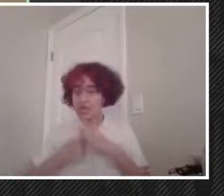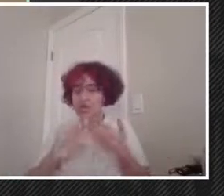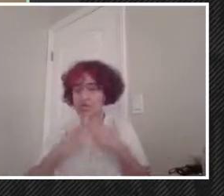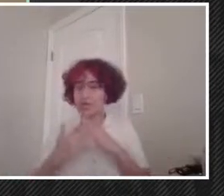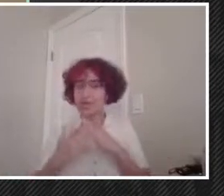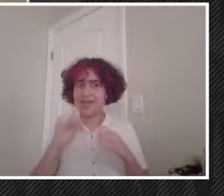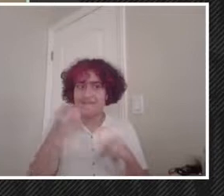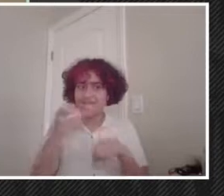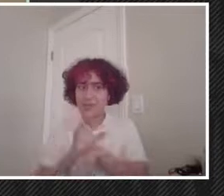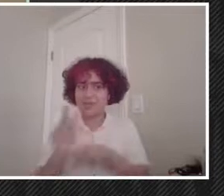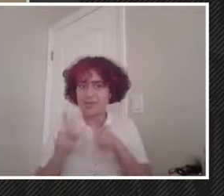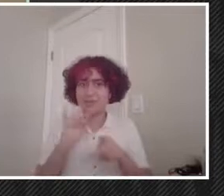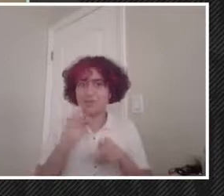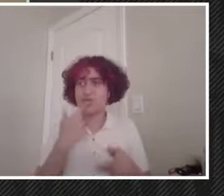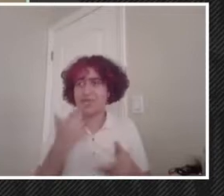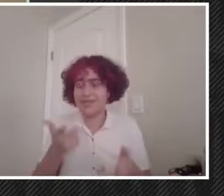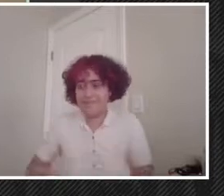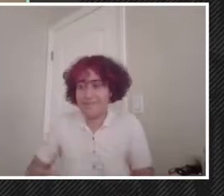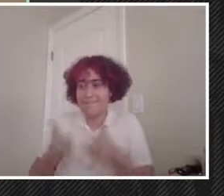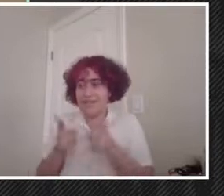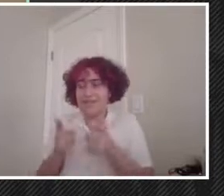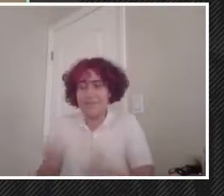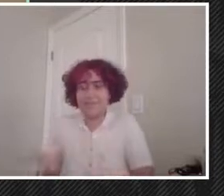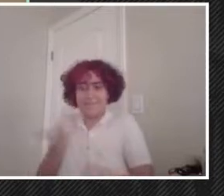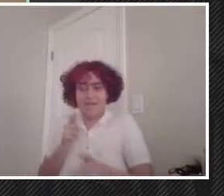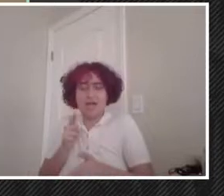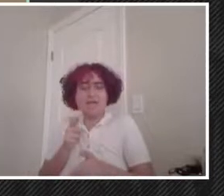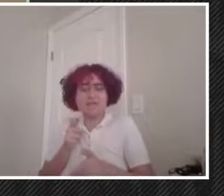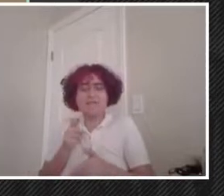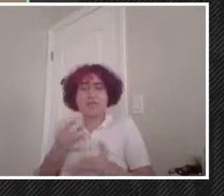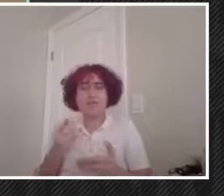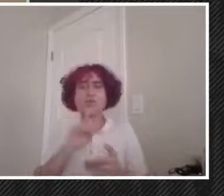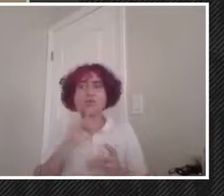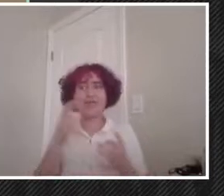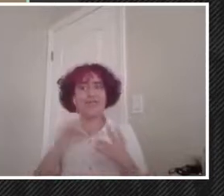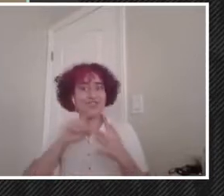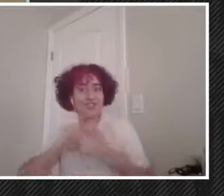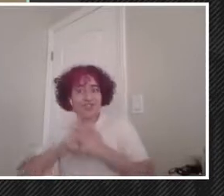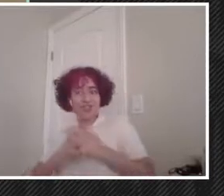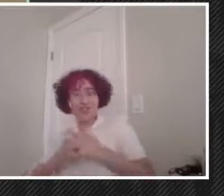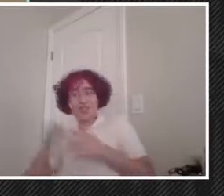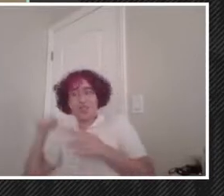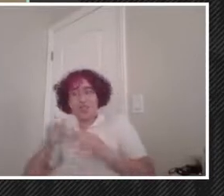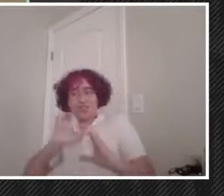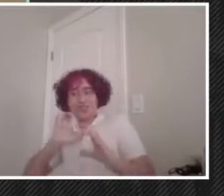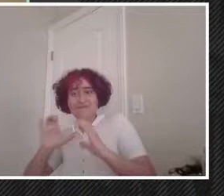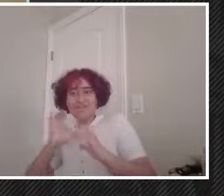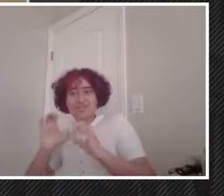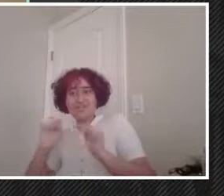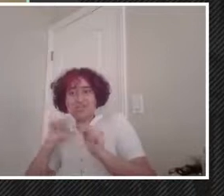to get to those conversations in order for us to make real progress. But